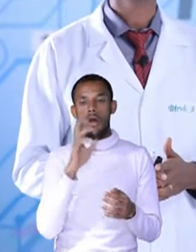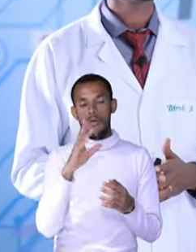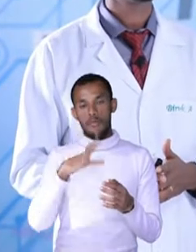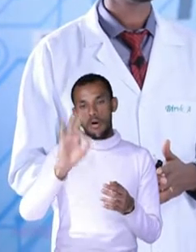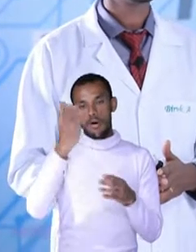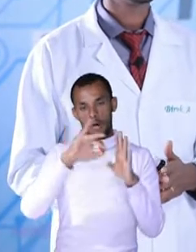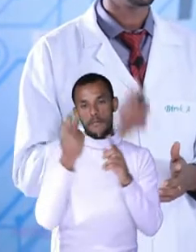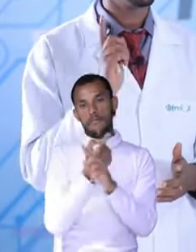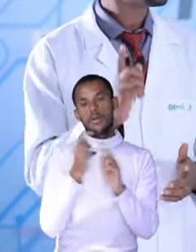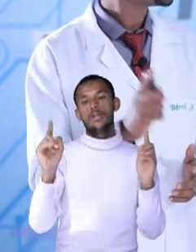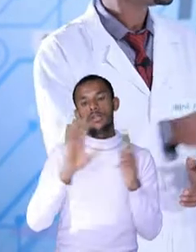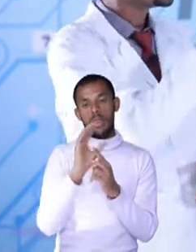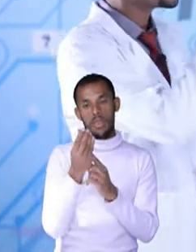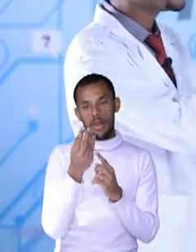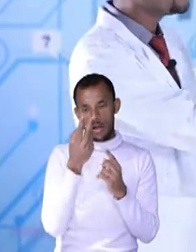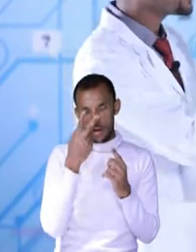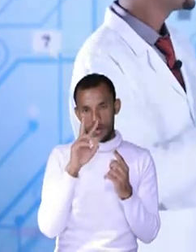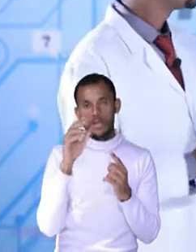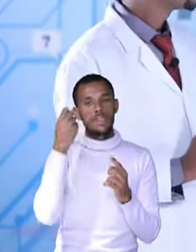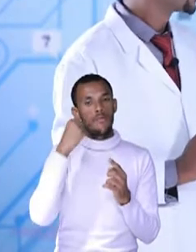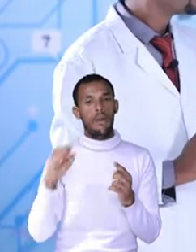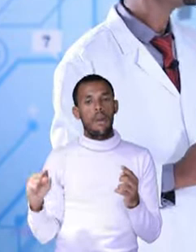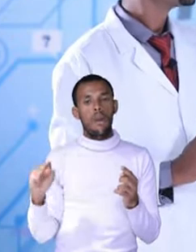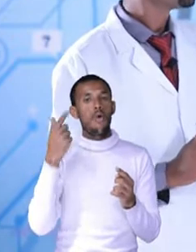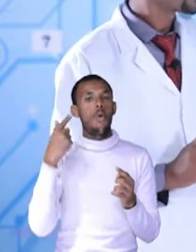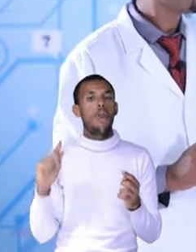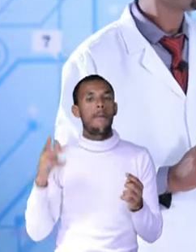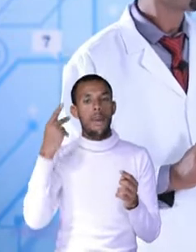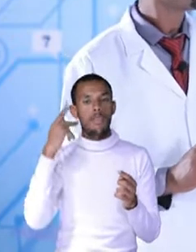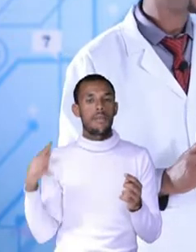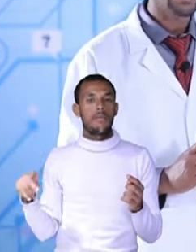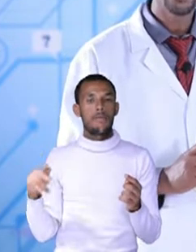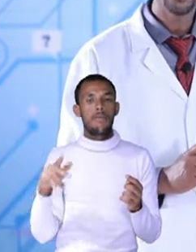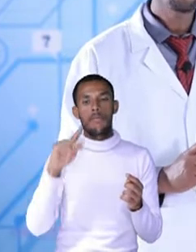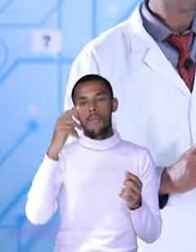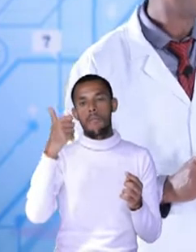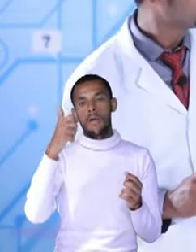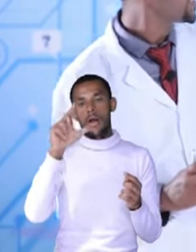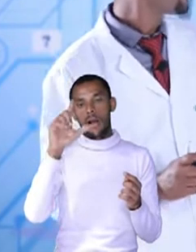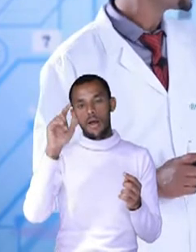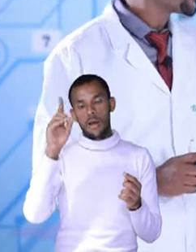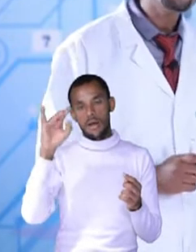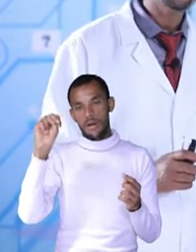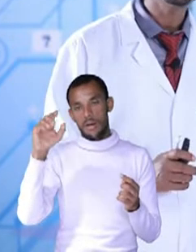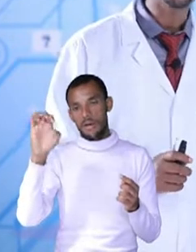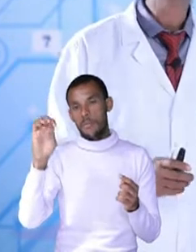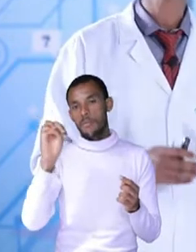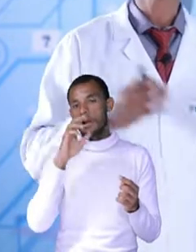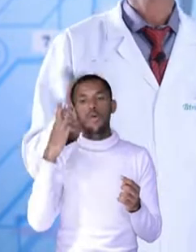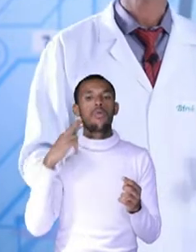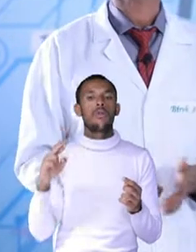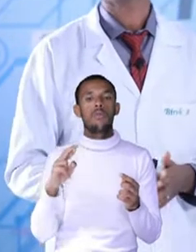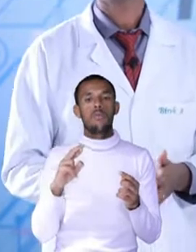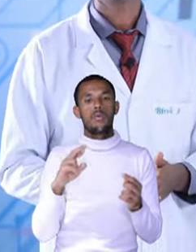in free states. Remember, silver, gold, platinum, palladium, ruthenium, and osmium